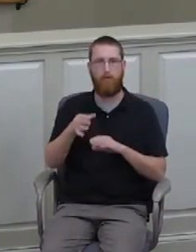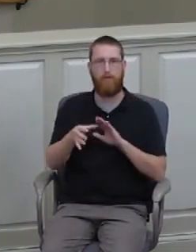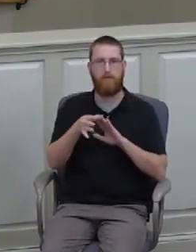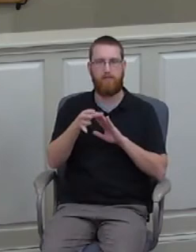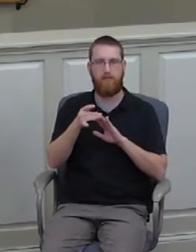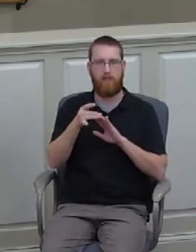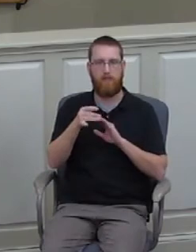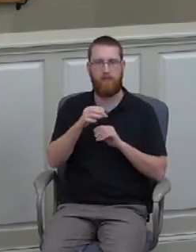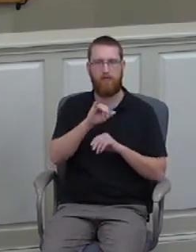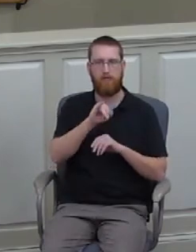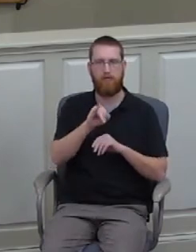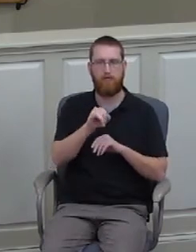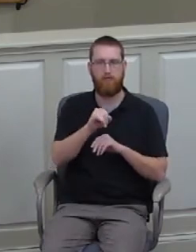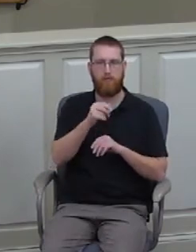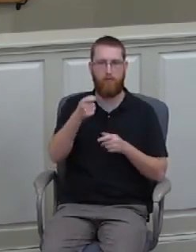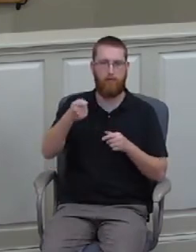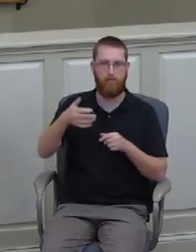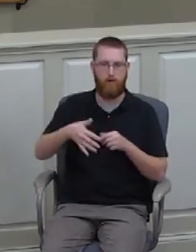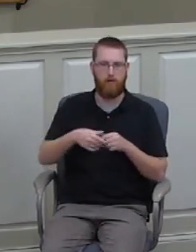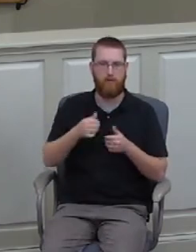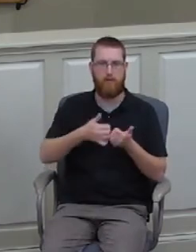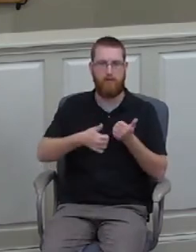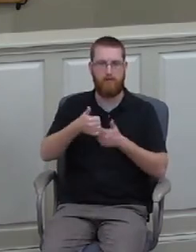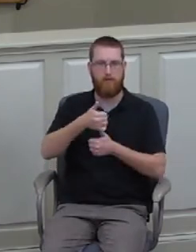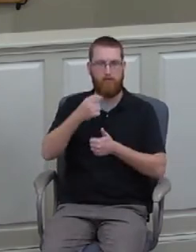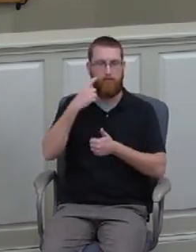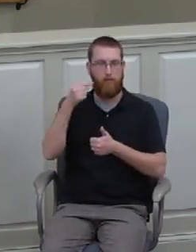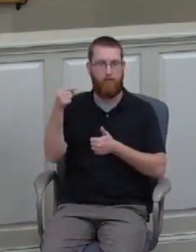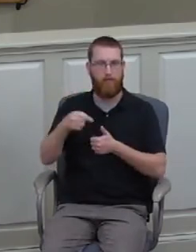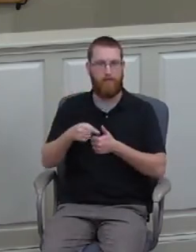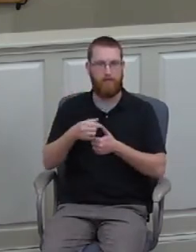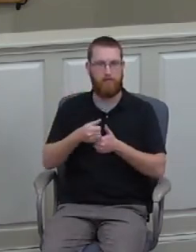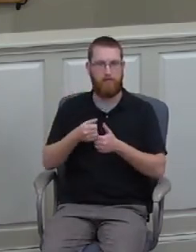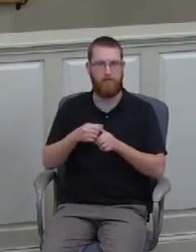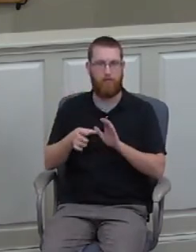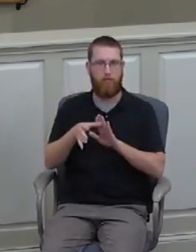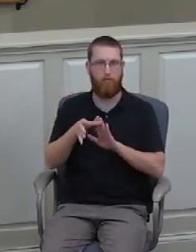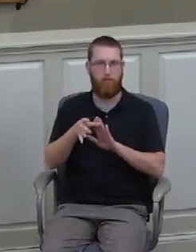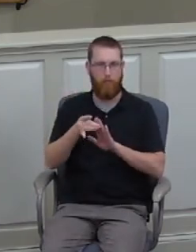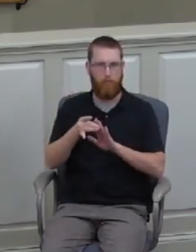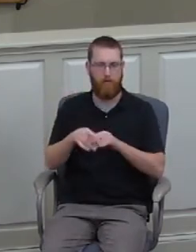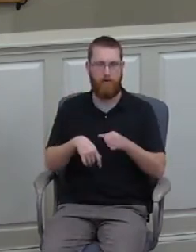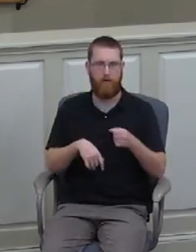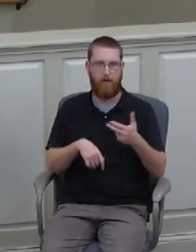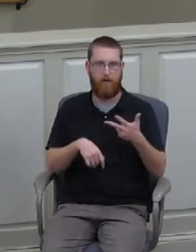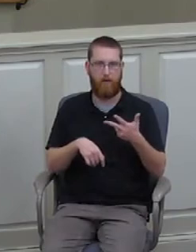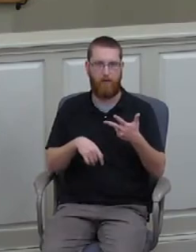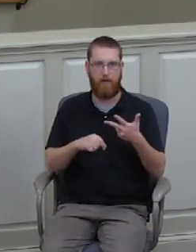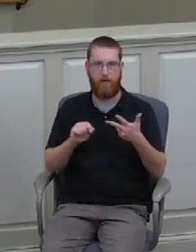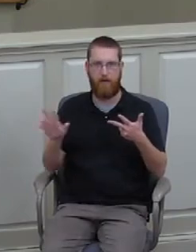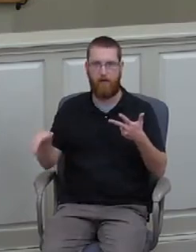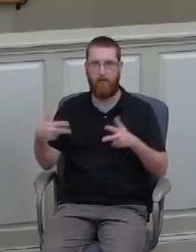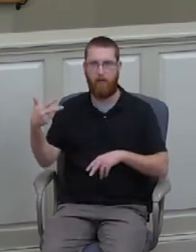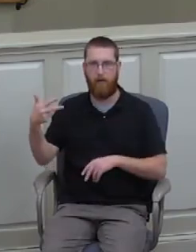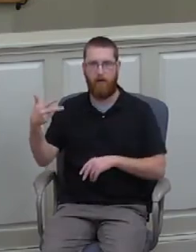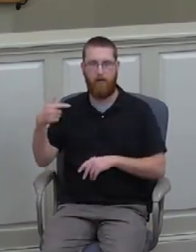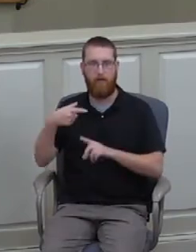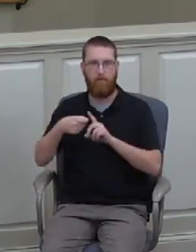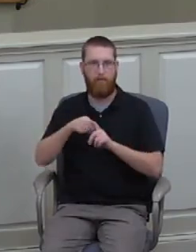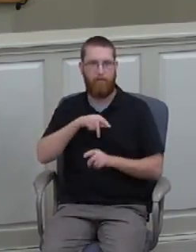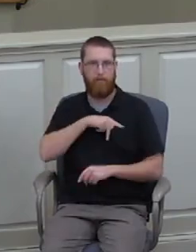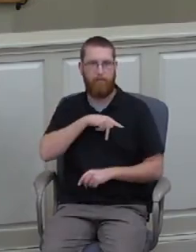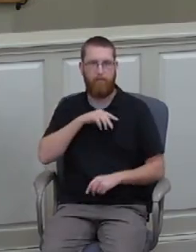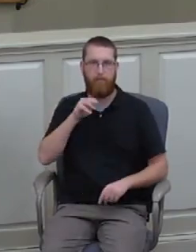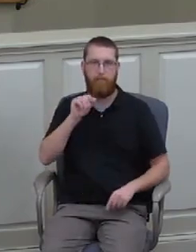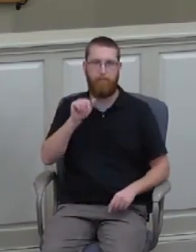judge executive to this body for appointment, and 3 would be nominated by the mayor and sent